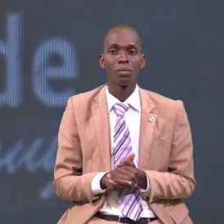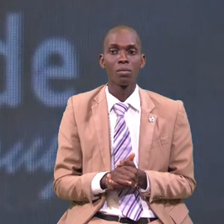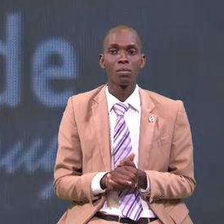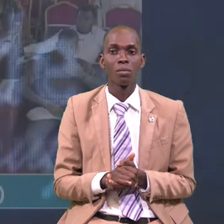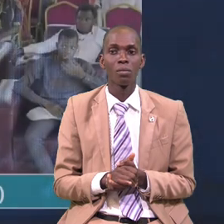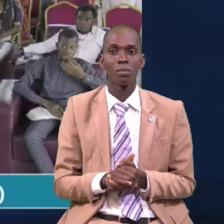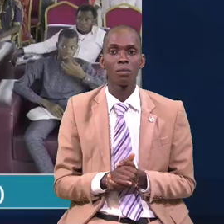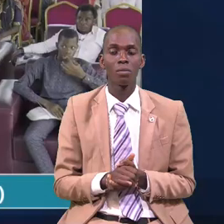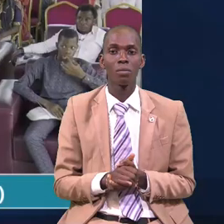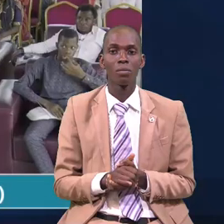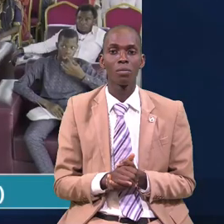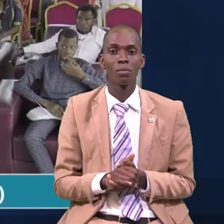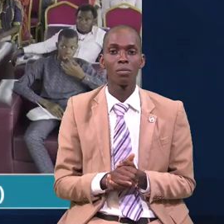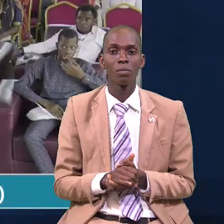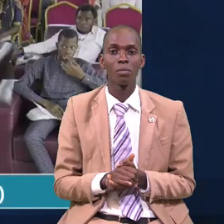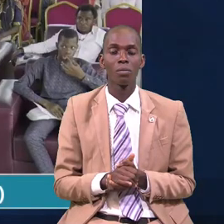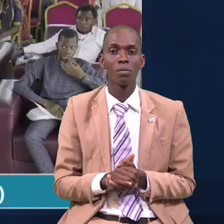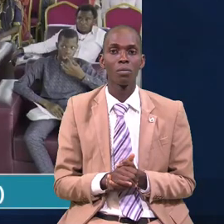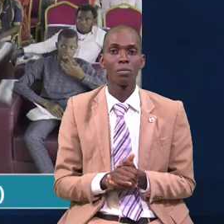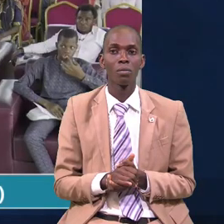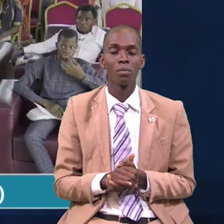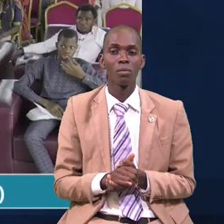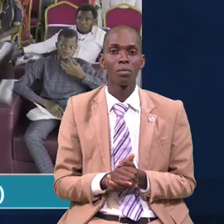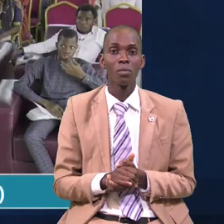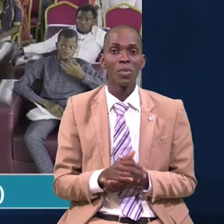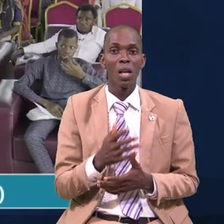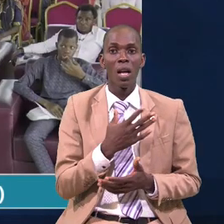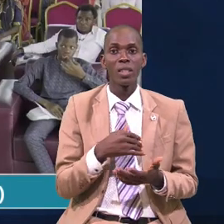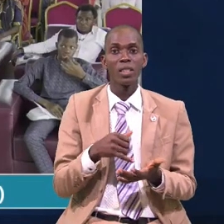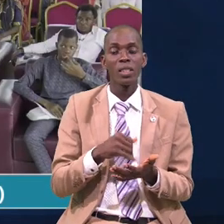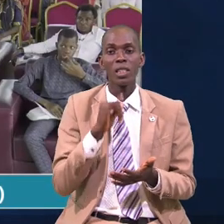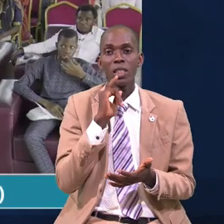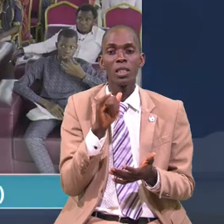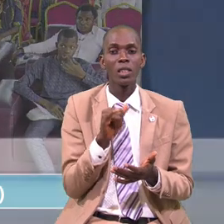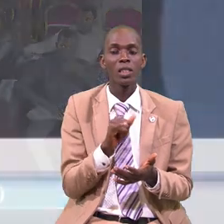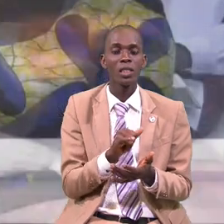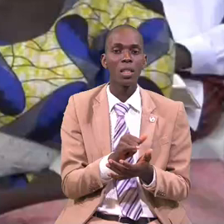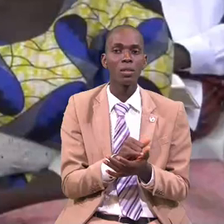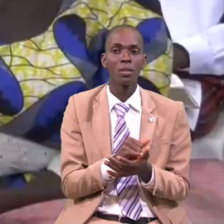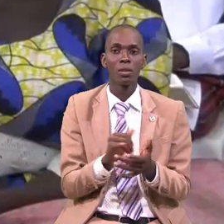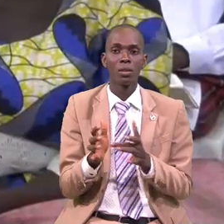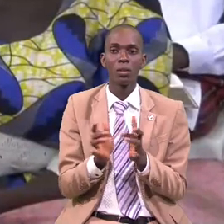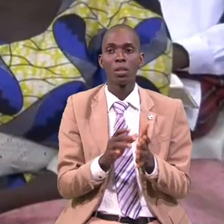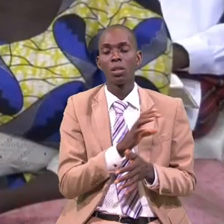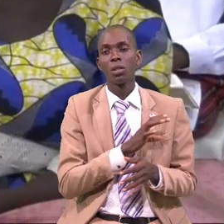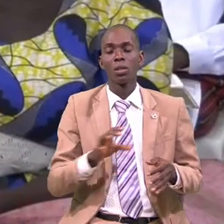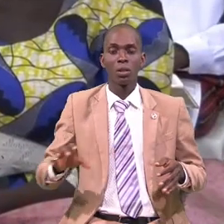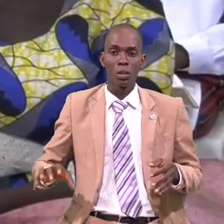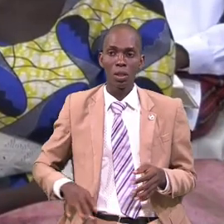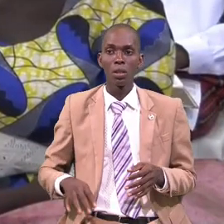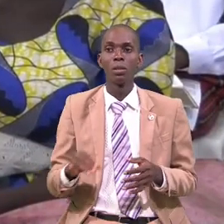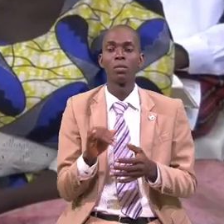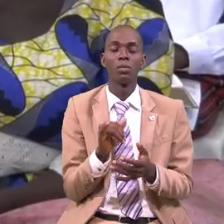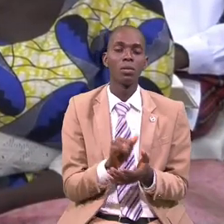Christ. And it is that Jesus Christ is God, is man, Son of God, Son of man.